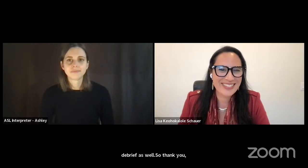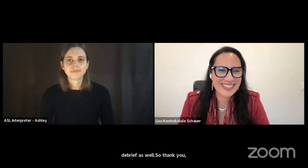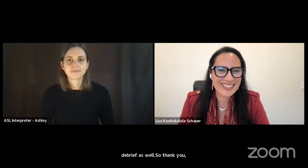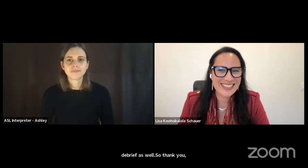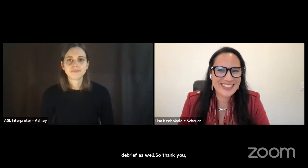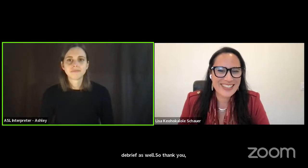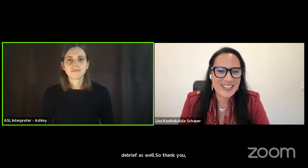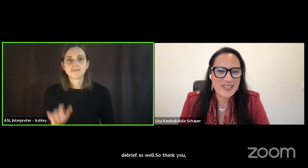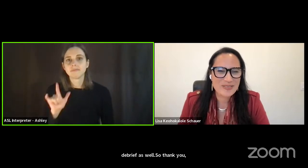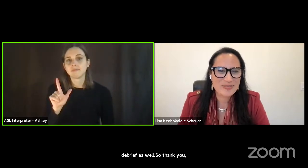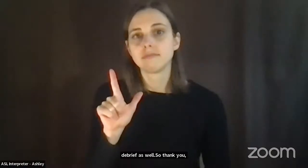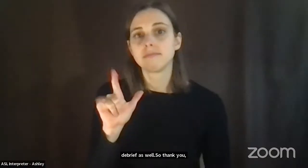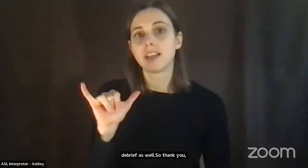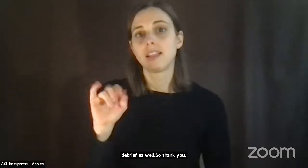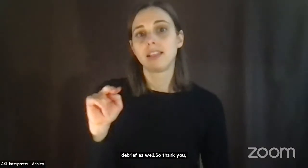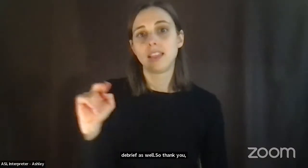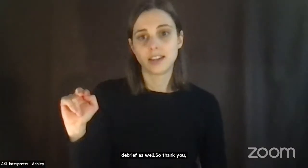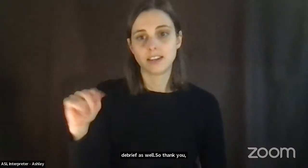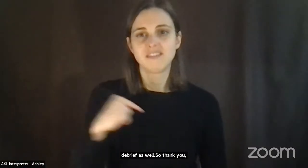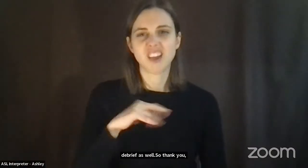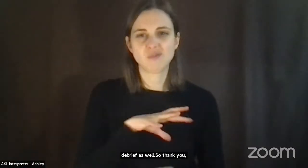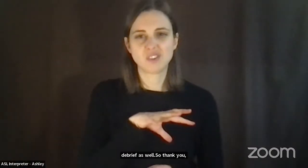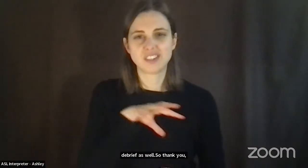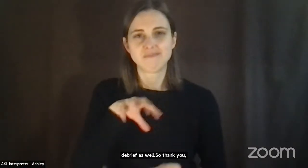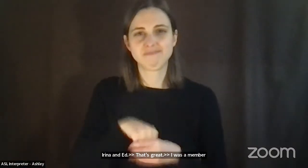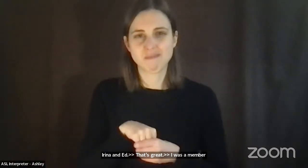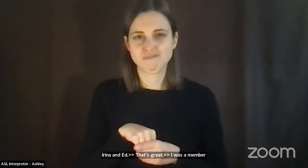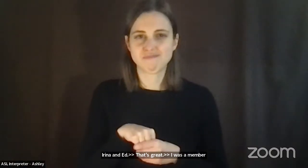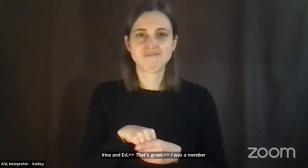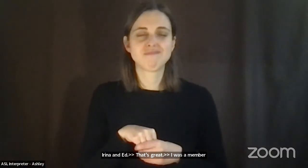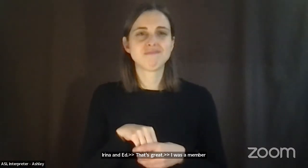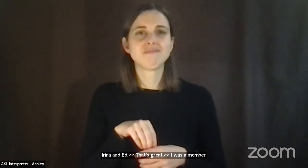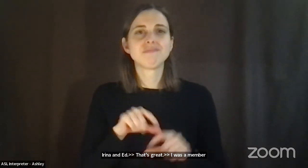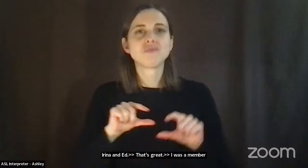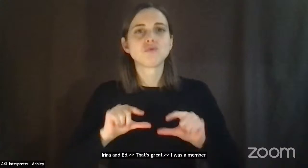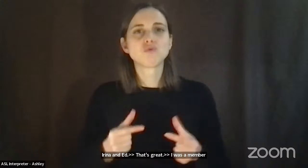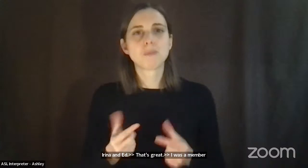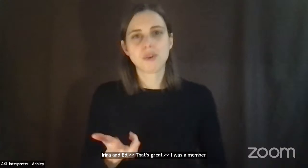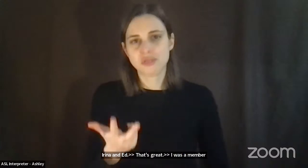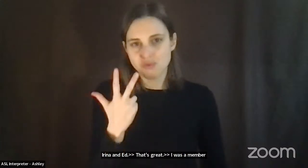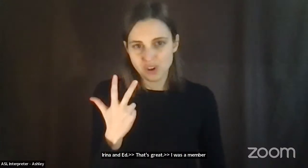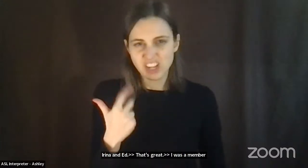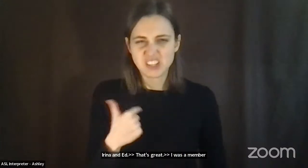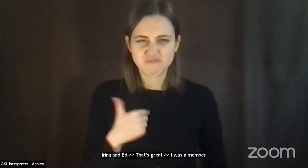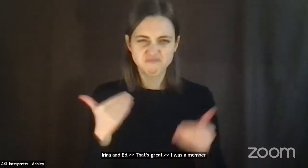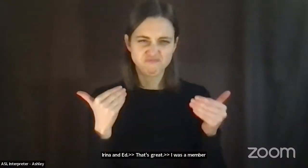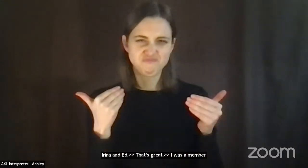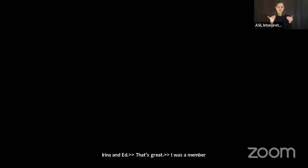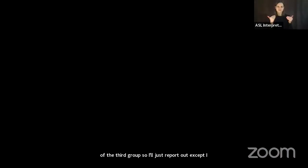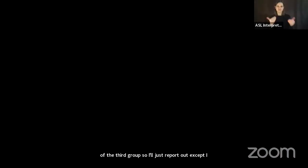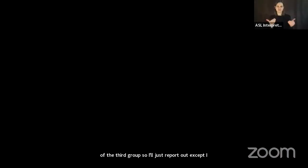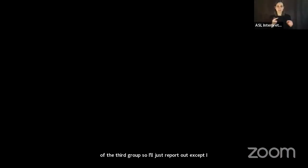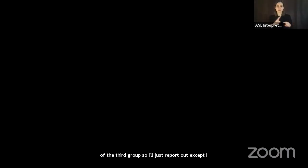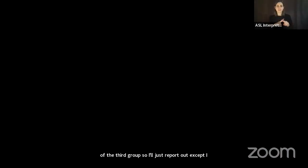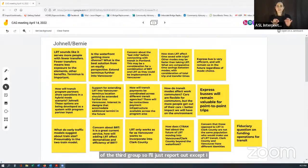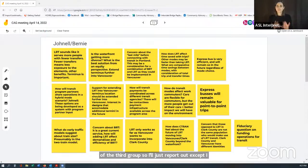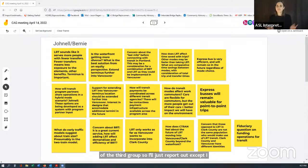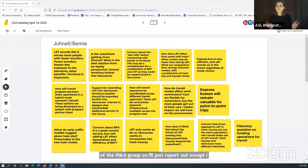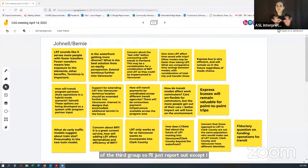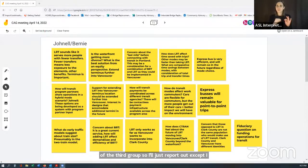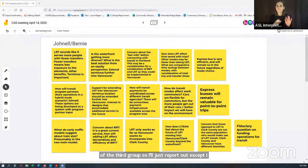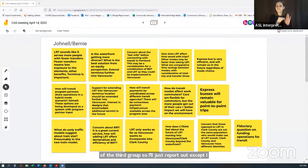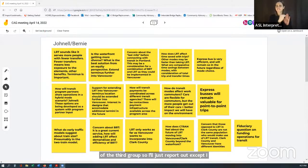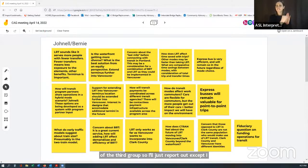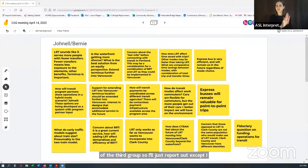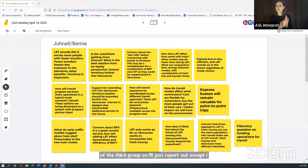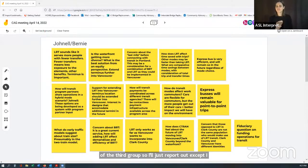the third group, so I'll just report out, except I totally can't do it without a Jamboard. So we got to pop that back up. Thank